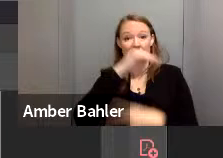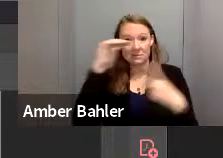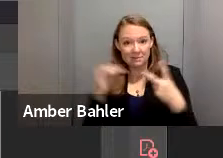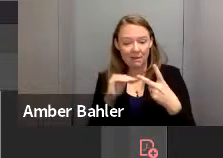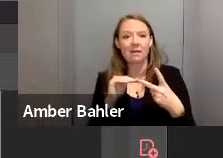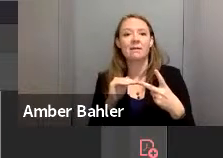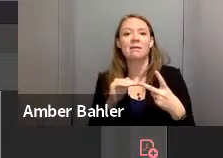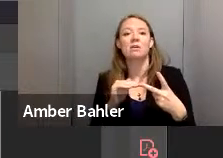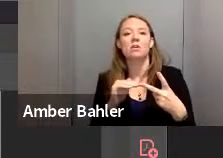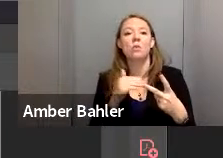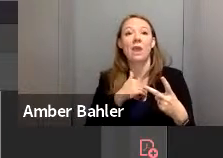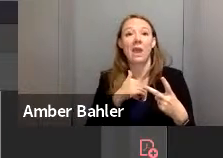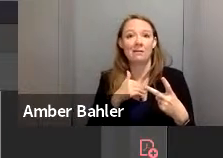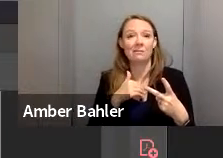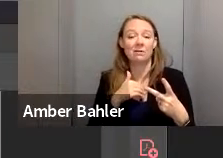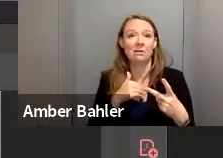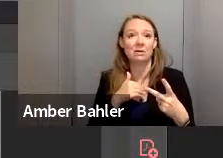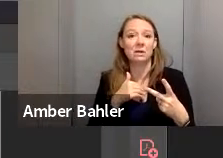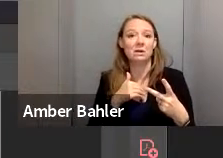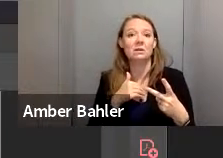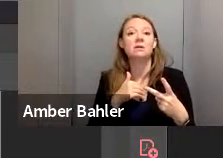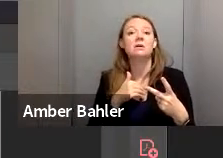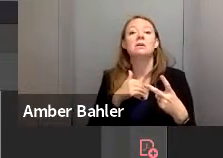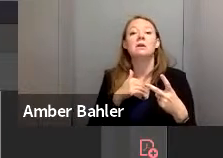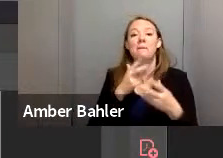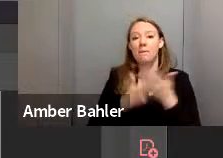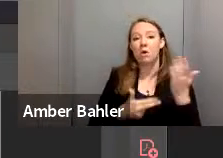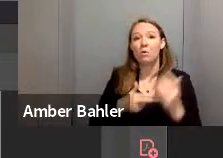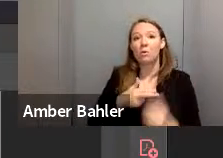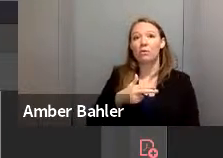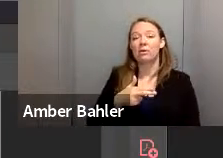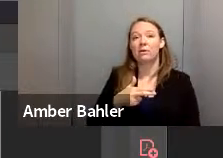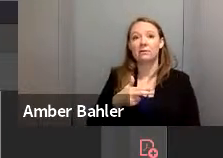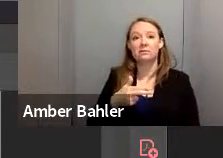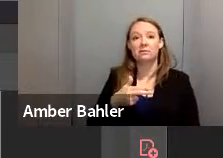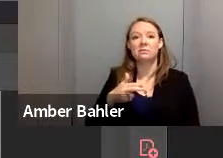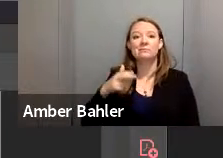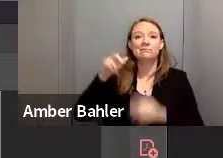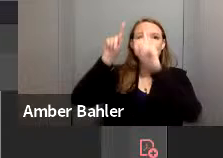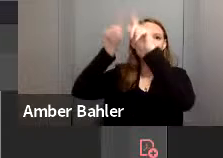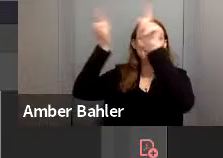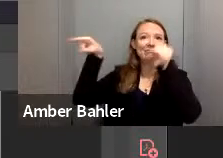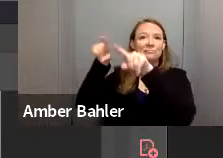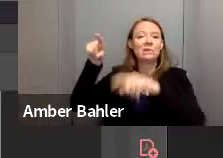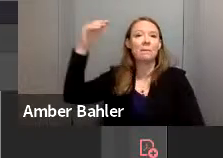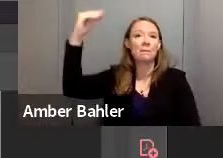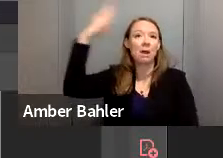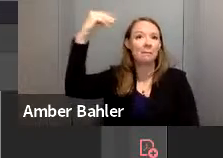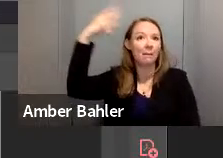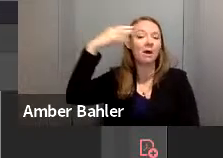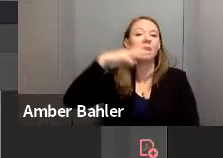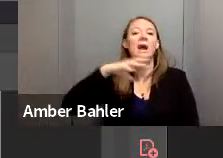address and video messaging system in accordance with our design guidelines.